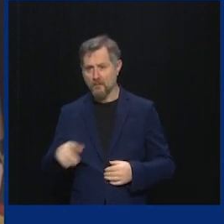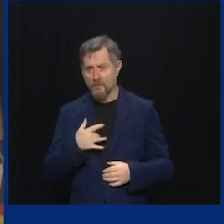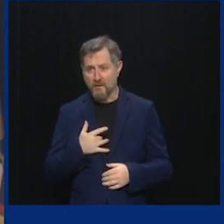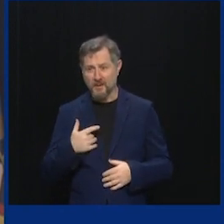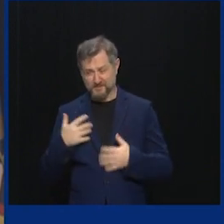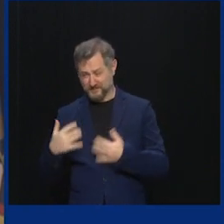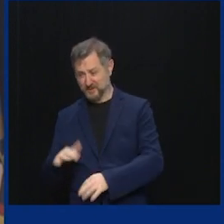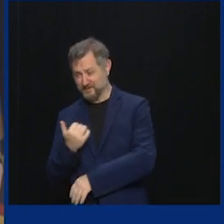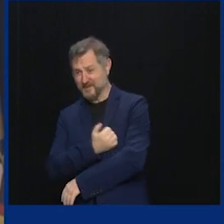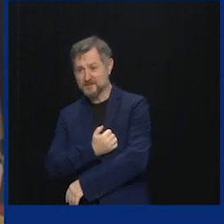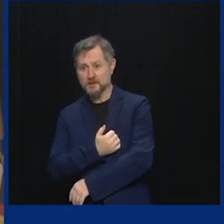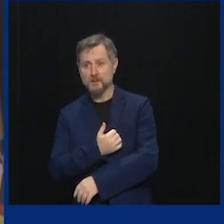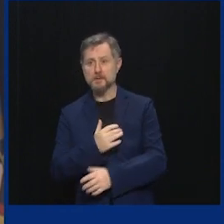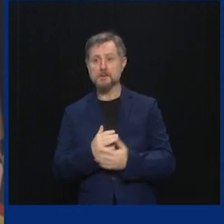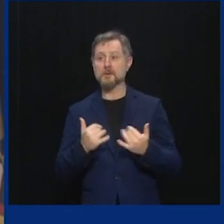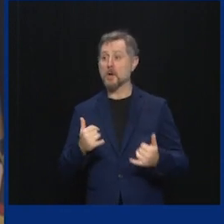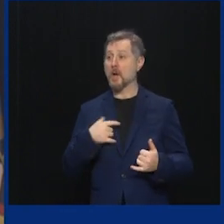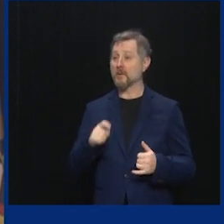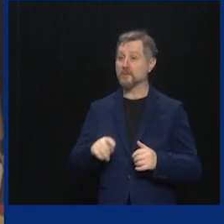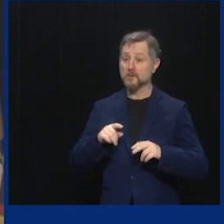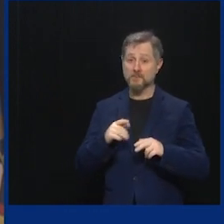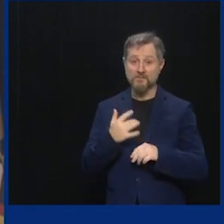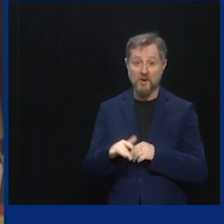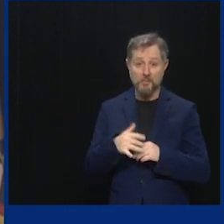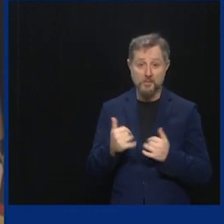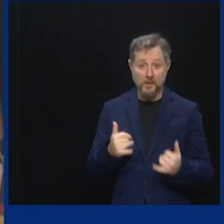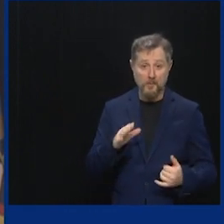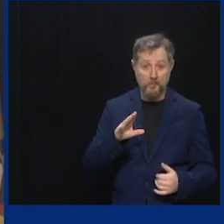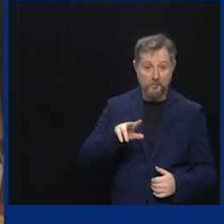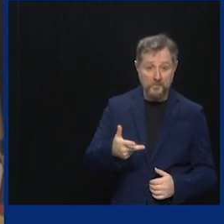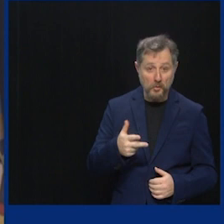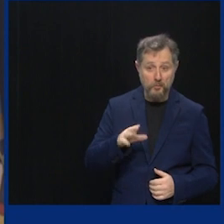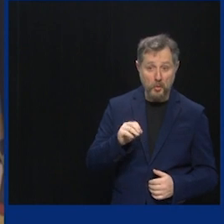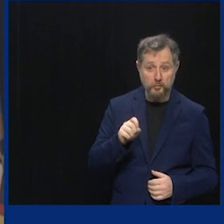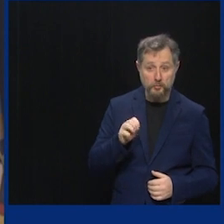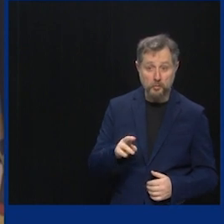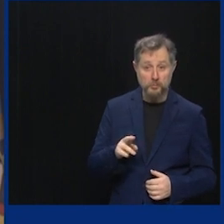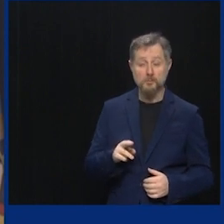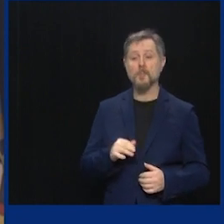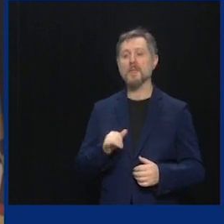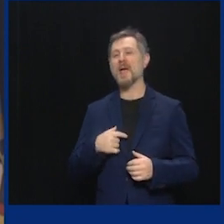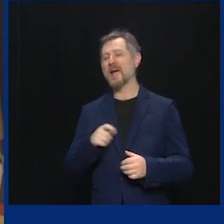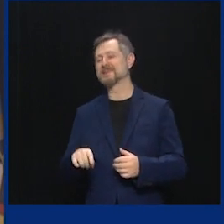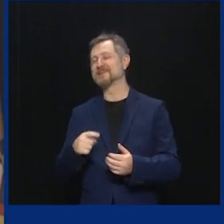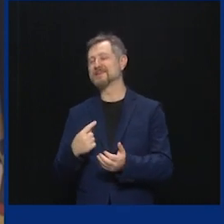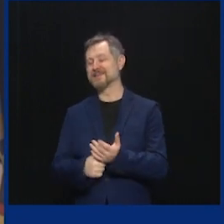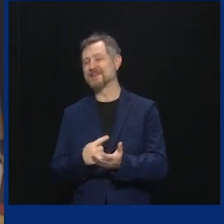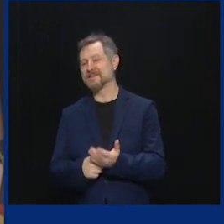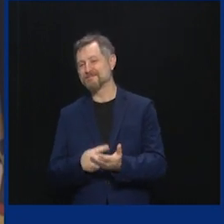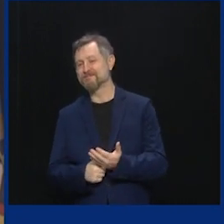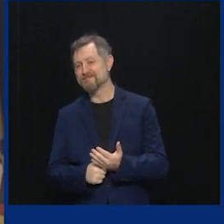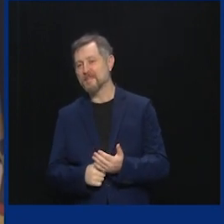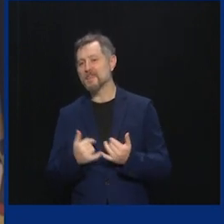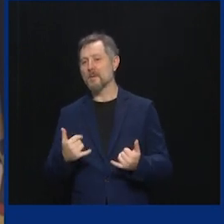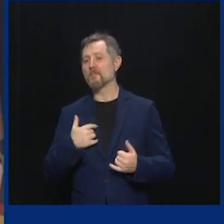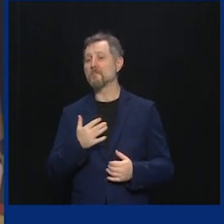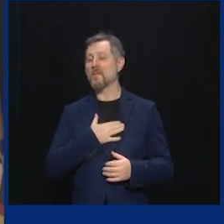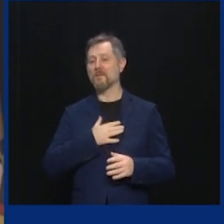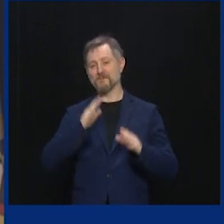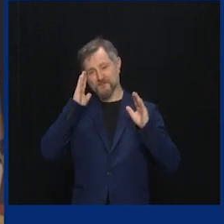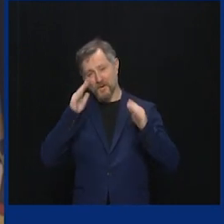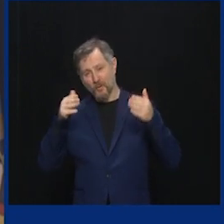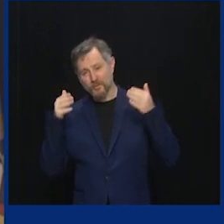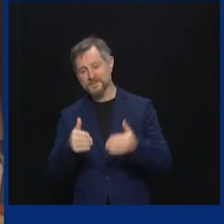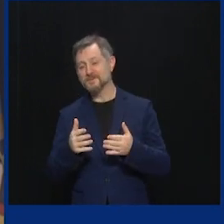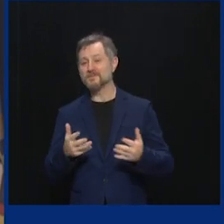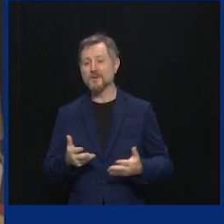that we have the boosters available. So we talked about this, but my laser focus is providing not just